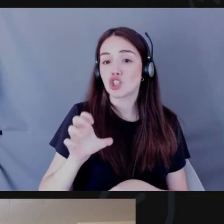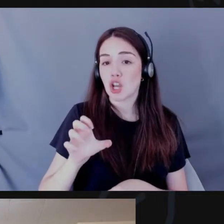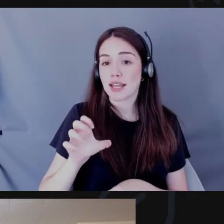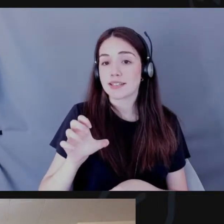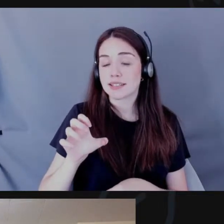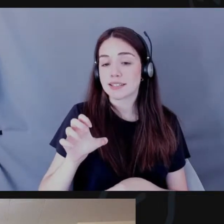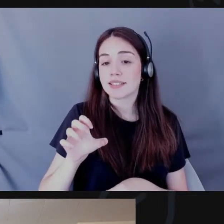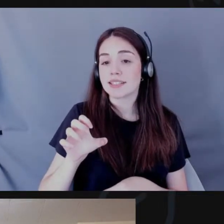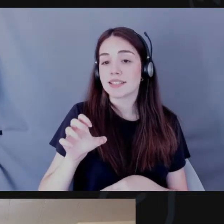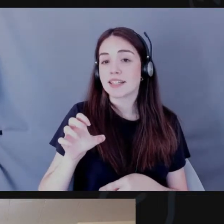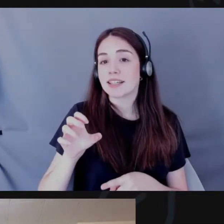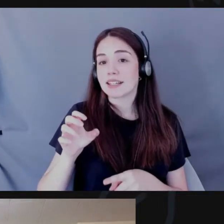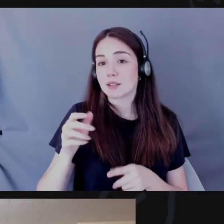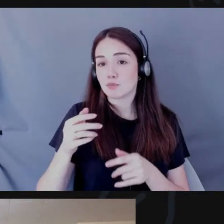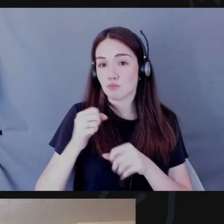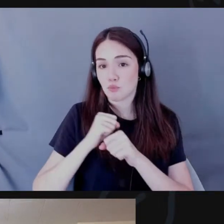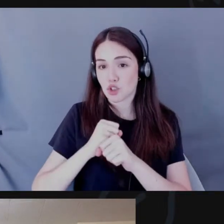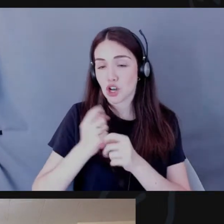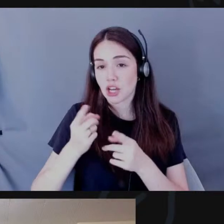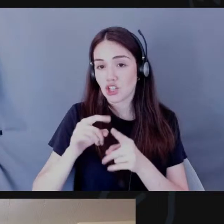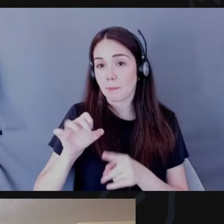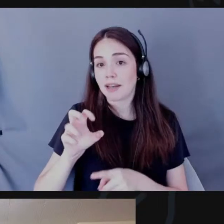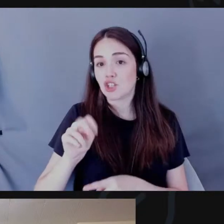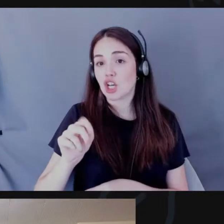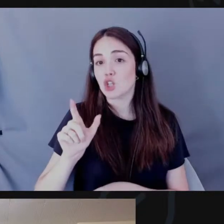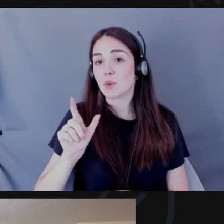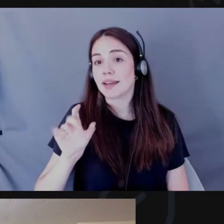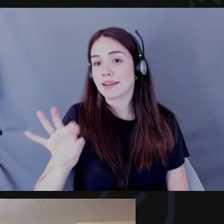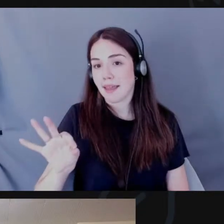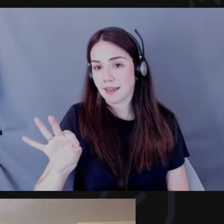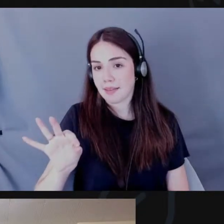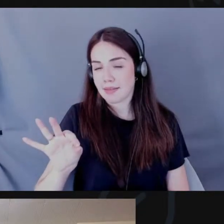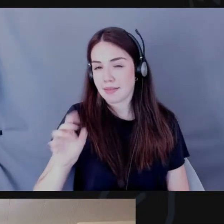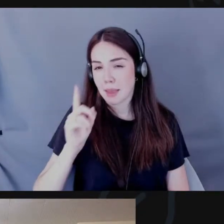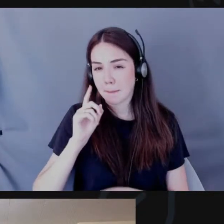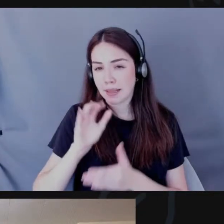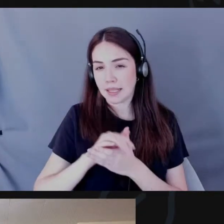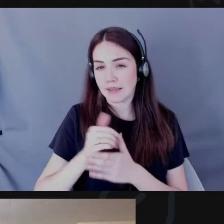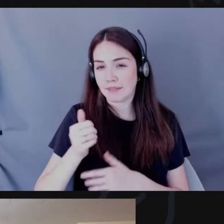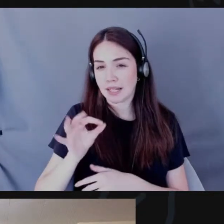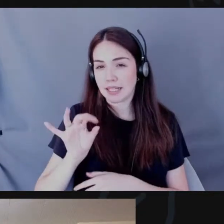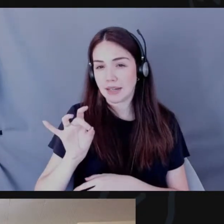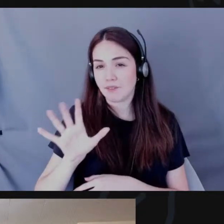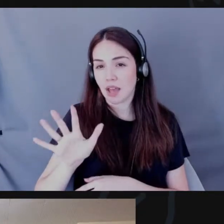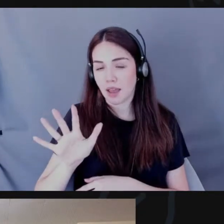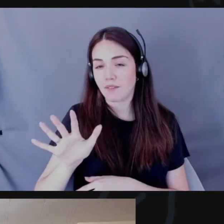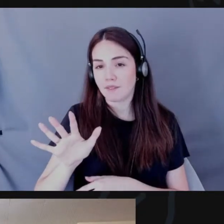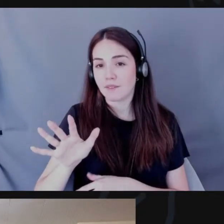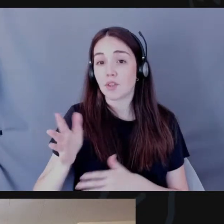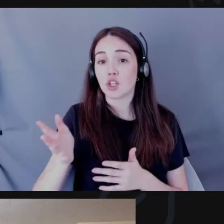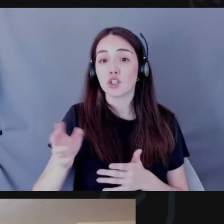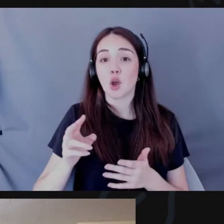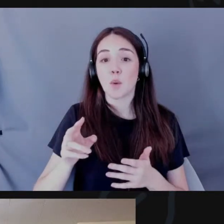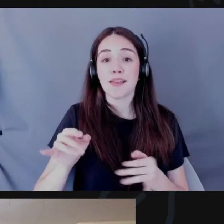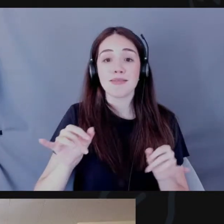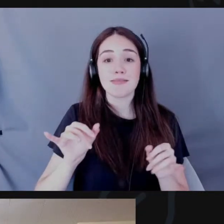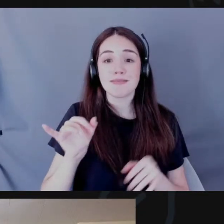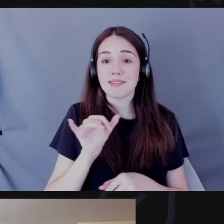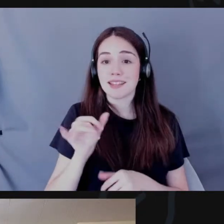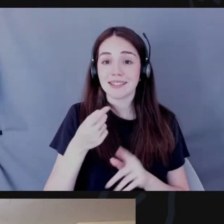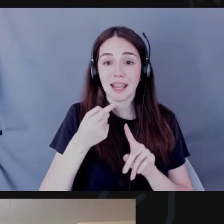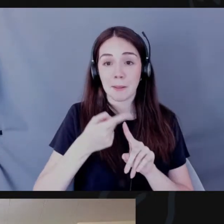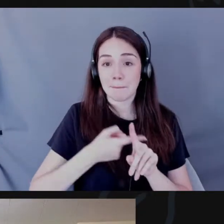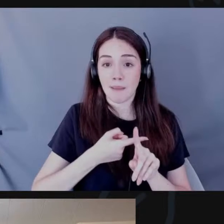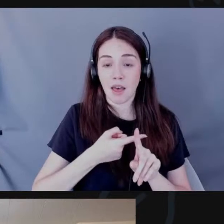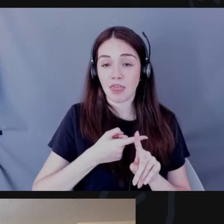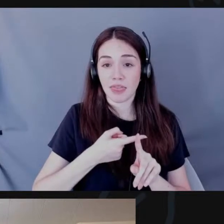to be protected on January 29th, I believe, of 1985. So the same month that they are